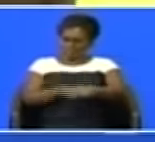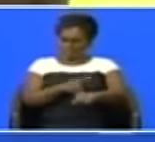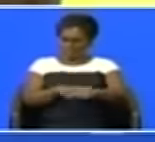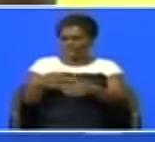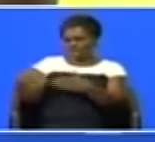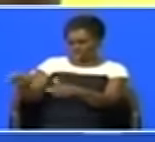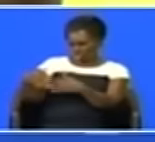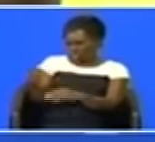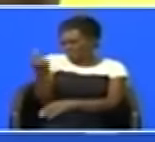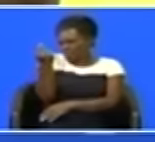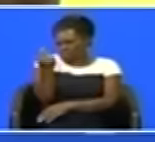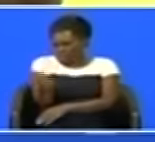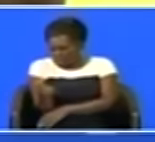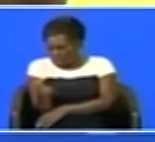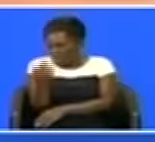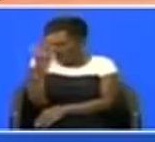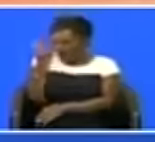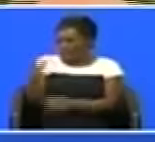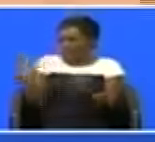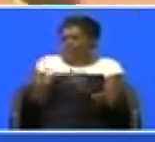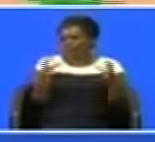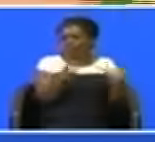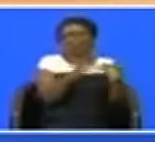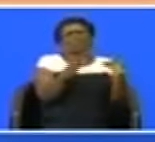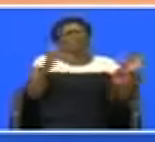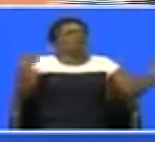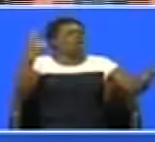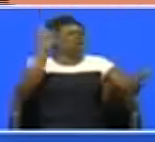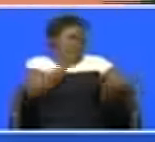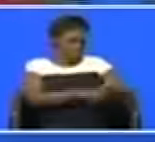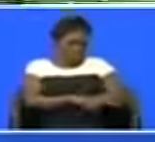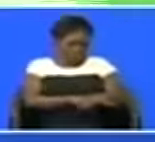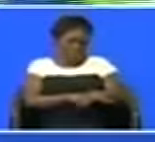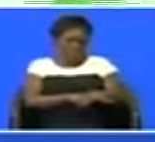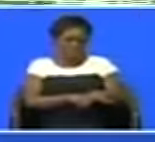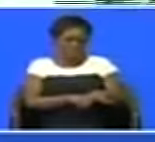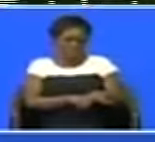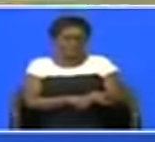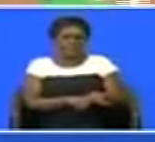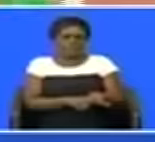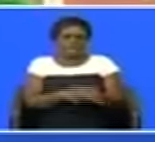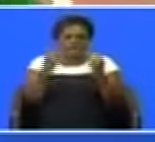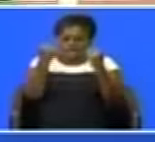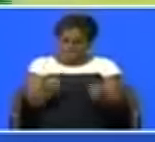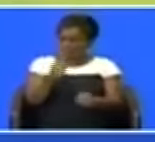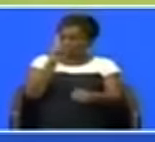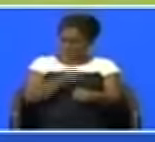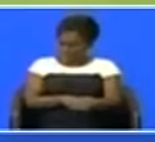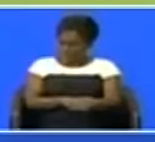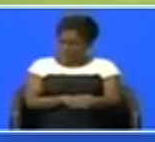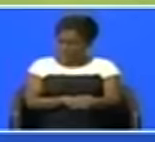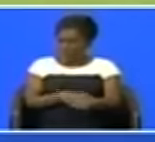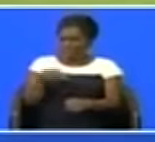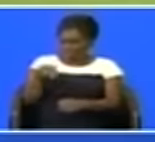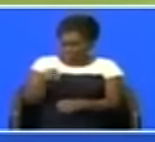lose marginally because these teams have been there for quite a long time. So at the difficult moments in the game,